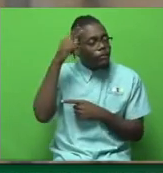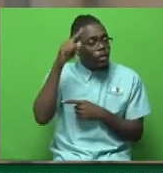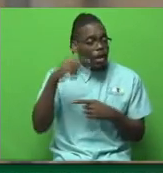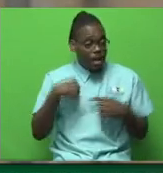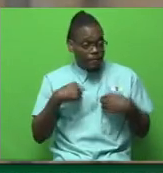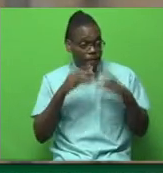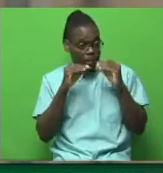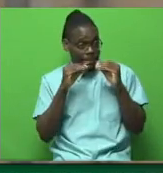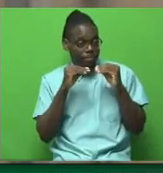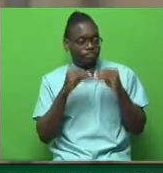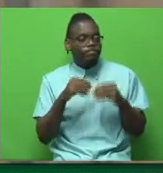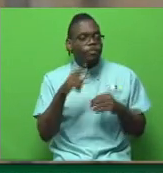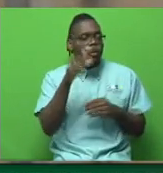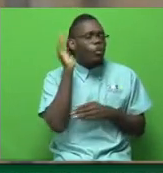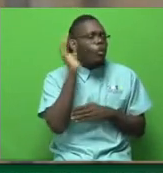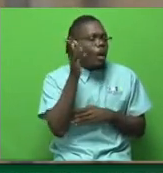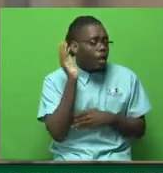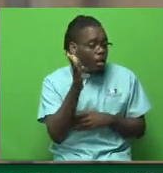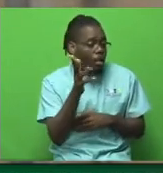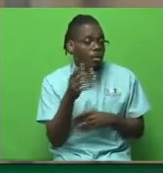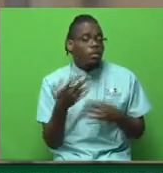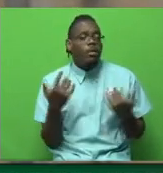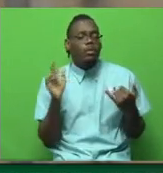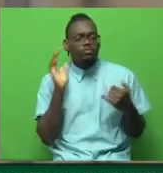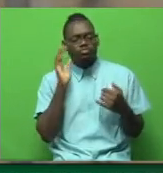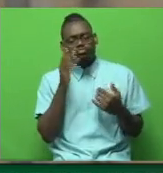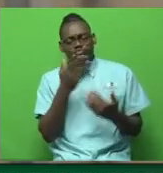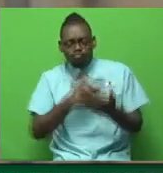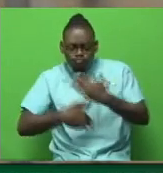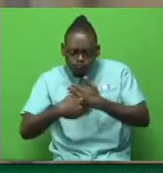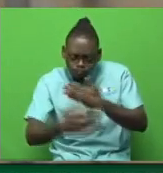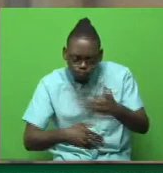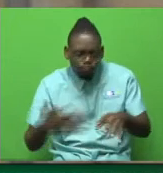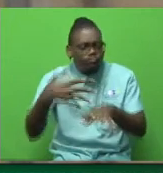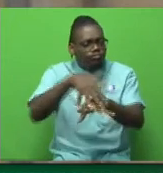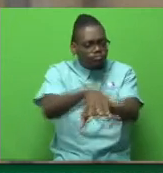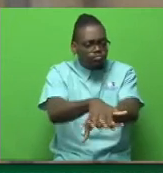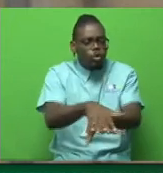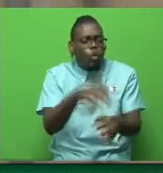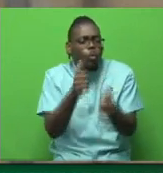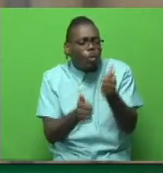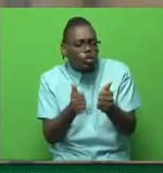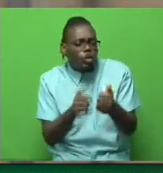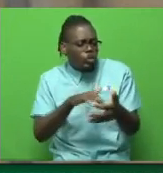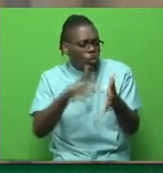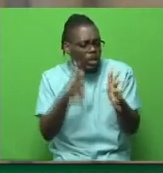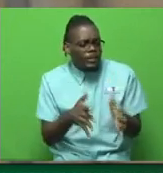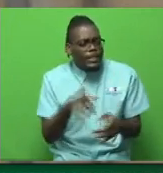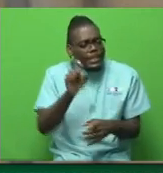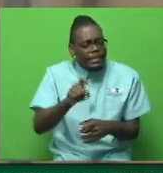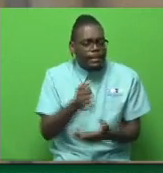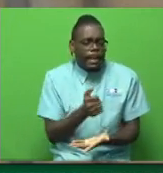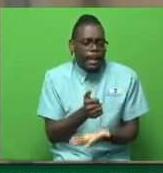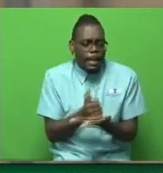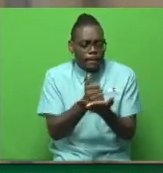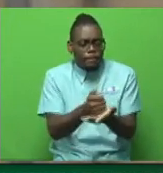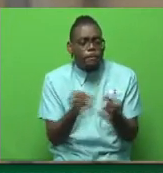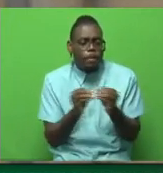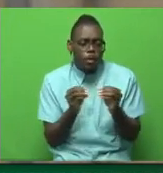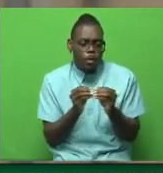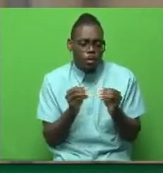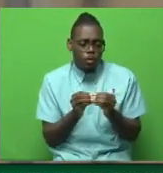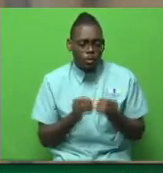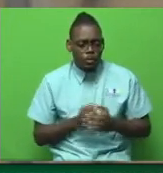as an afterthought it's an integral part of identifying the students who most need help with the 50